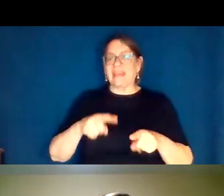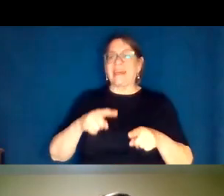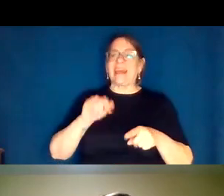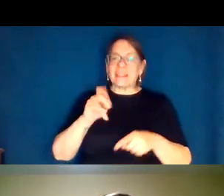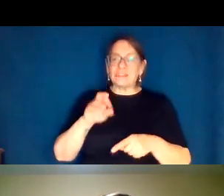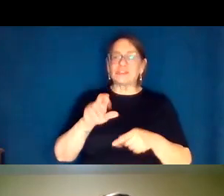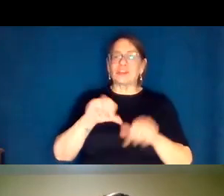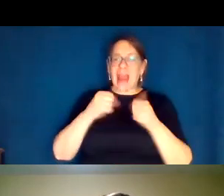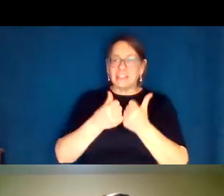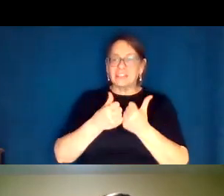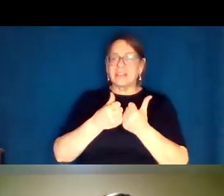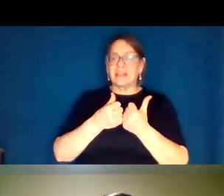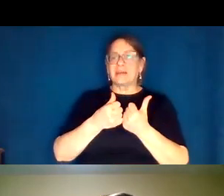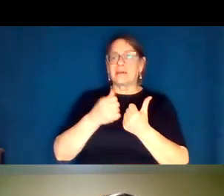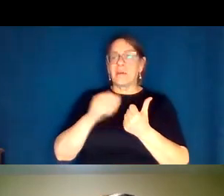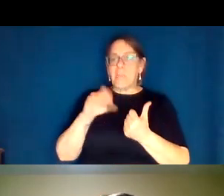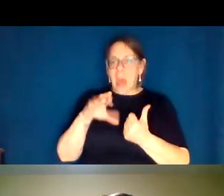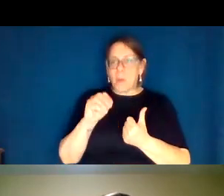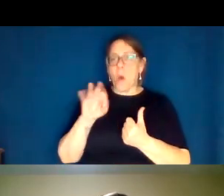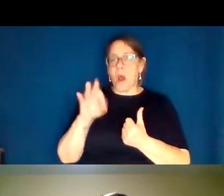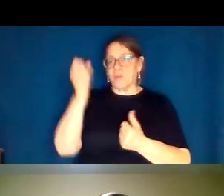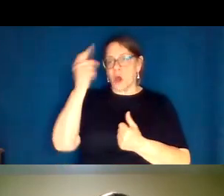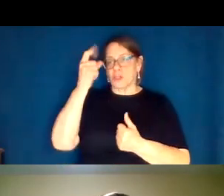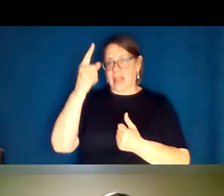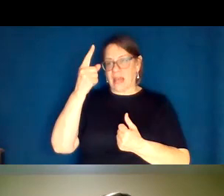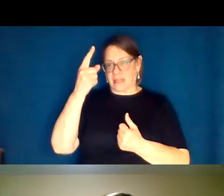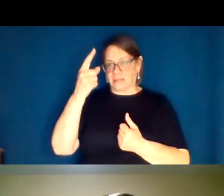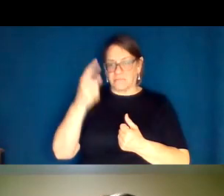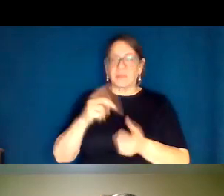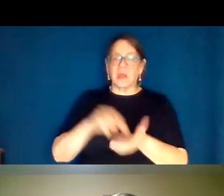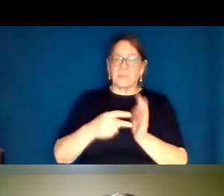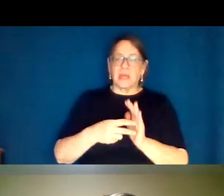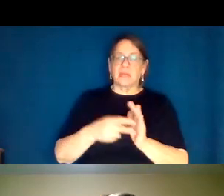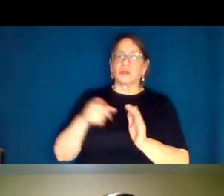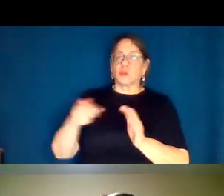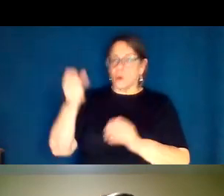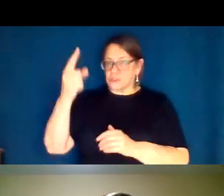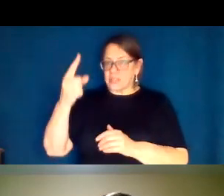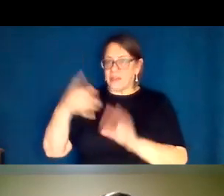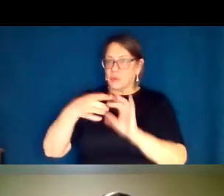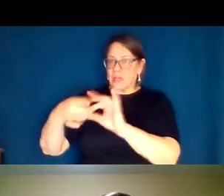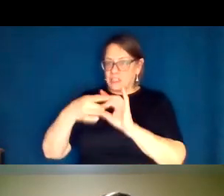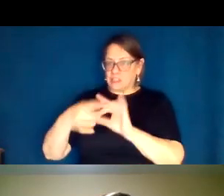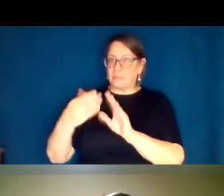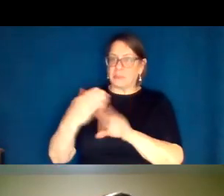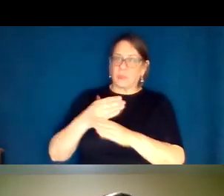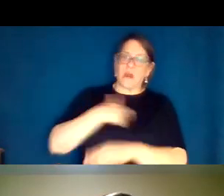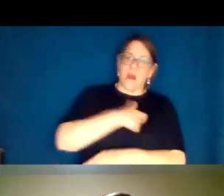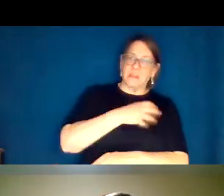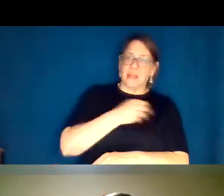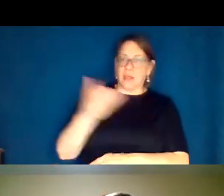understanding. And that really governs the relationship between the ecosystem and that external agency. And then once we establish